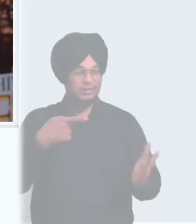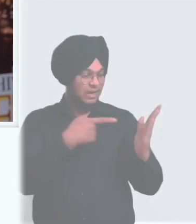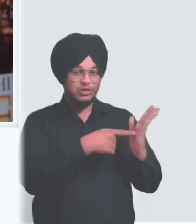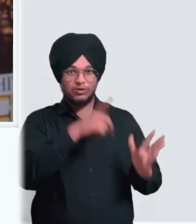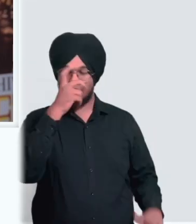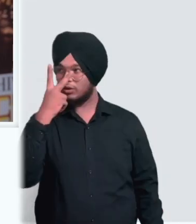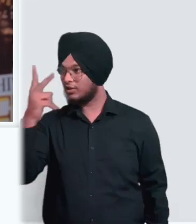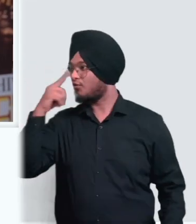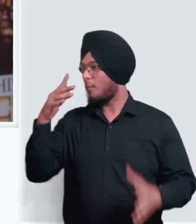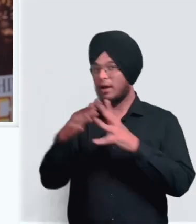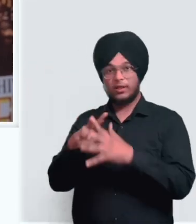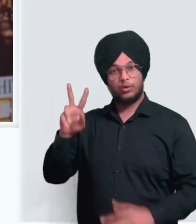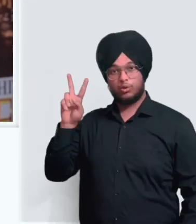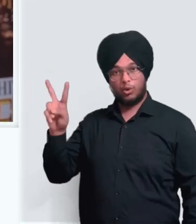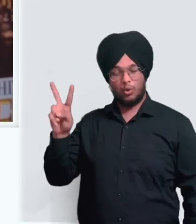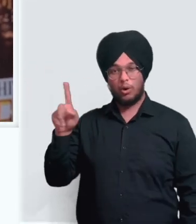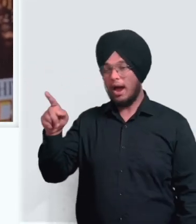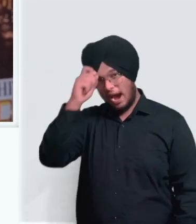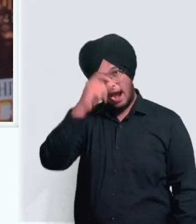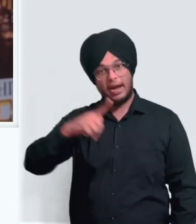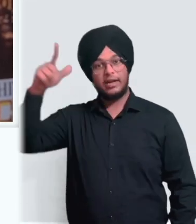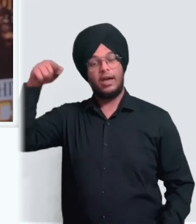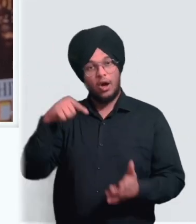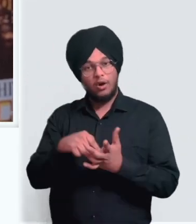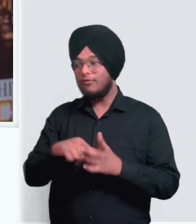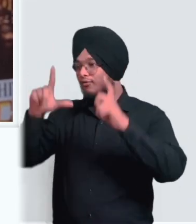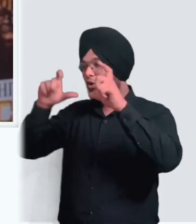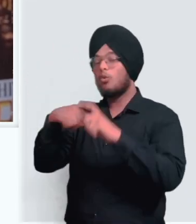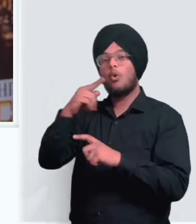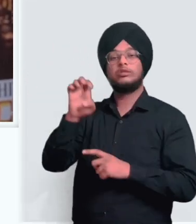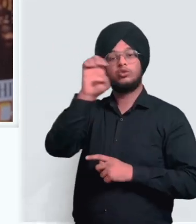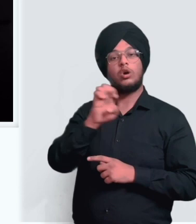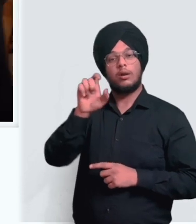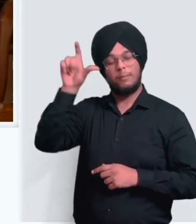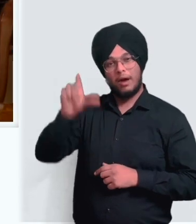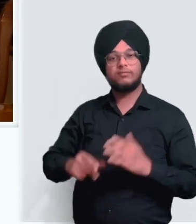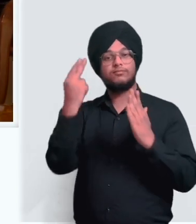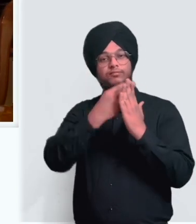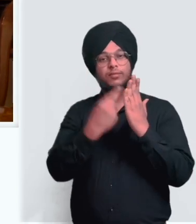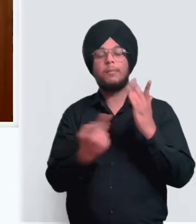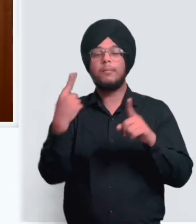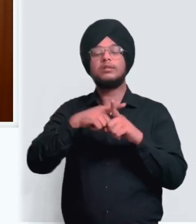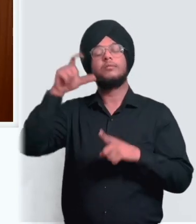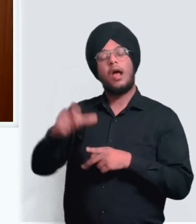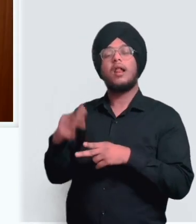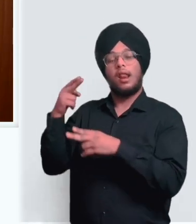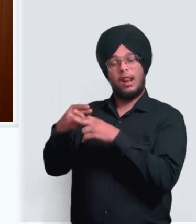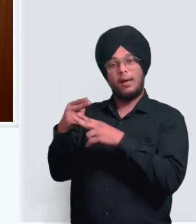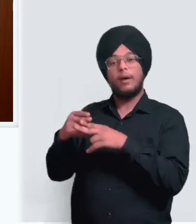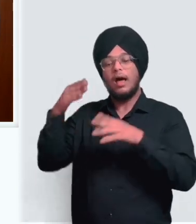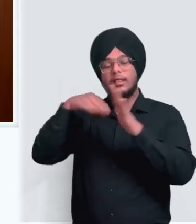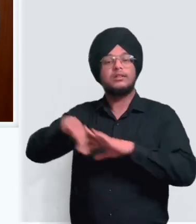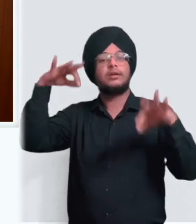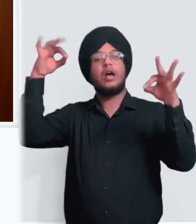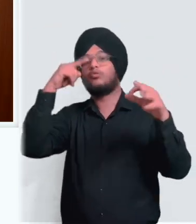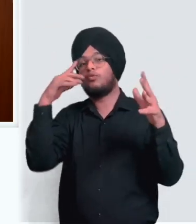This is a photograph of two young women taken in India by a European photographer. And this is a pastel by Edgar